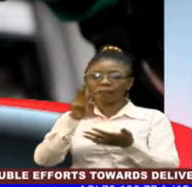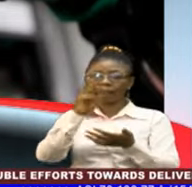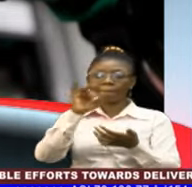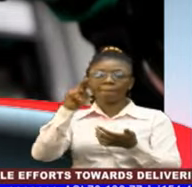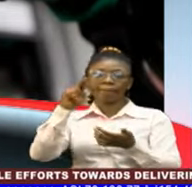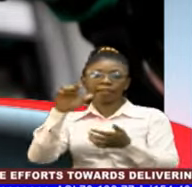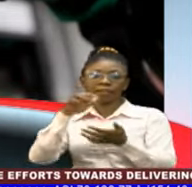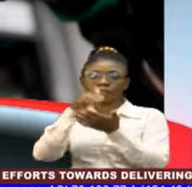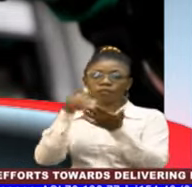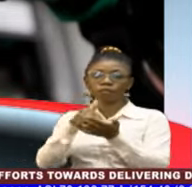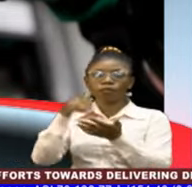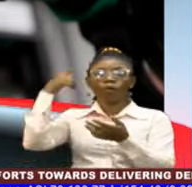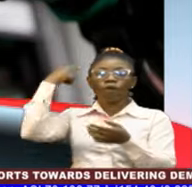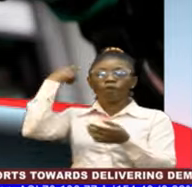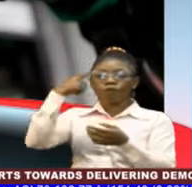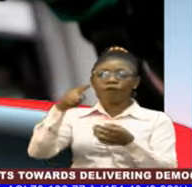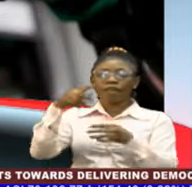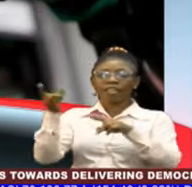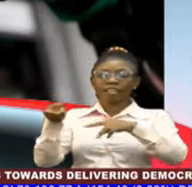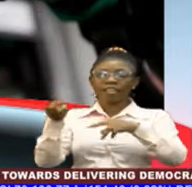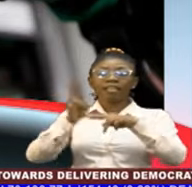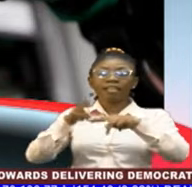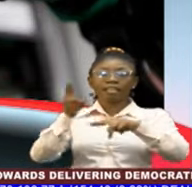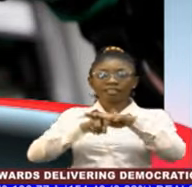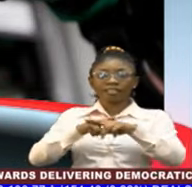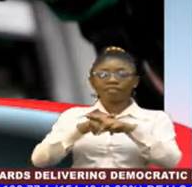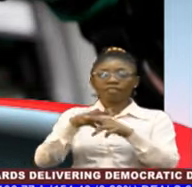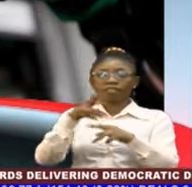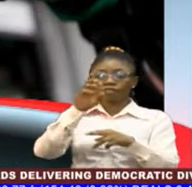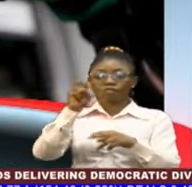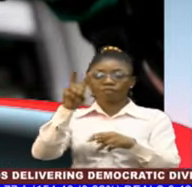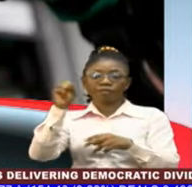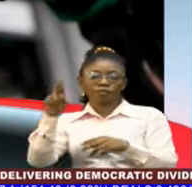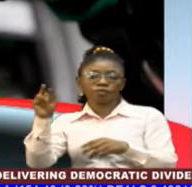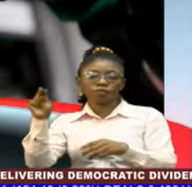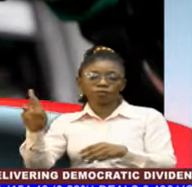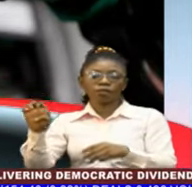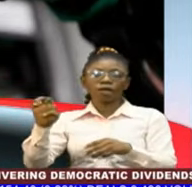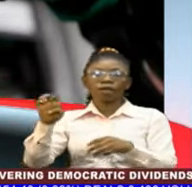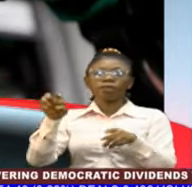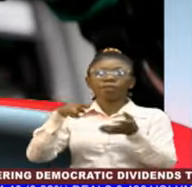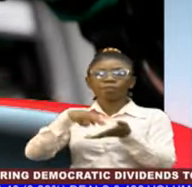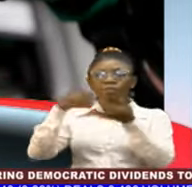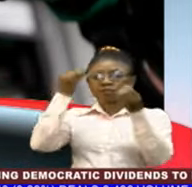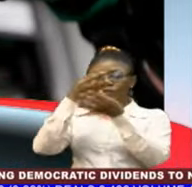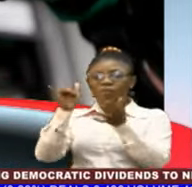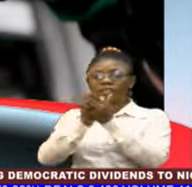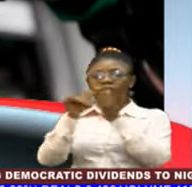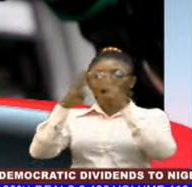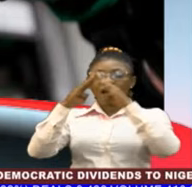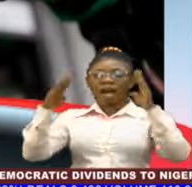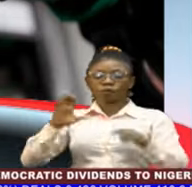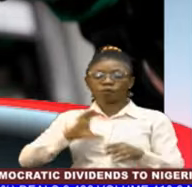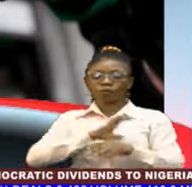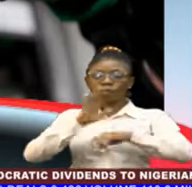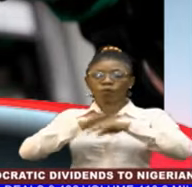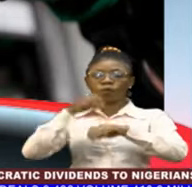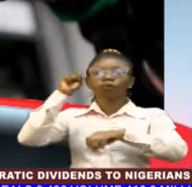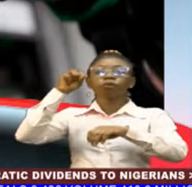increased revenue generation and job creation. Aliu Tijan reports that the House Committee on Solid Minerals